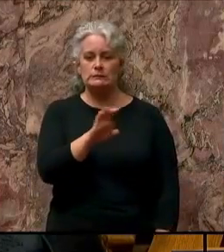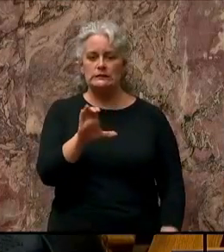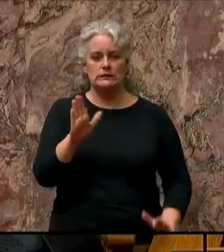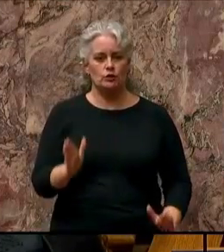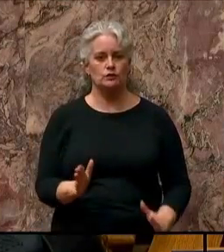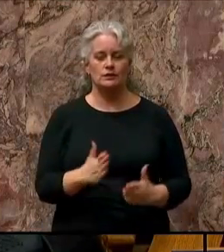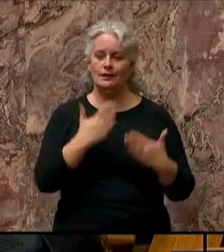Thank you. Music Music Music Music Music Music We'll be